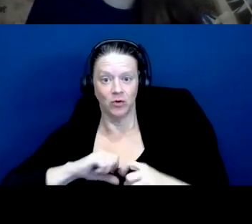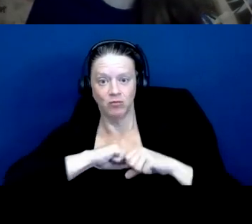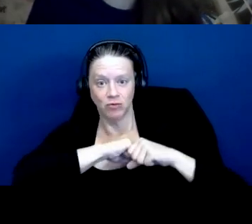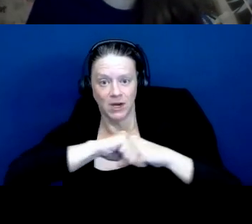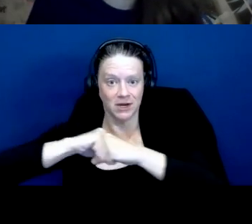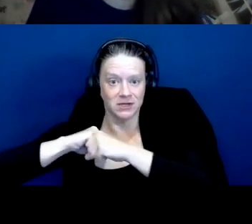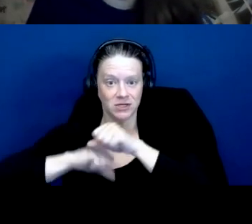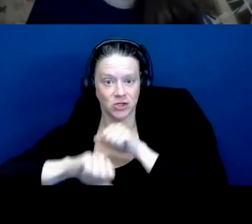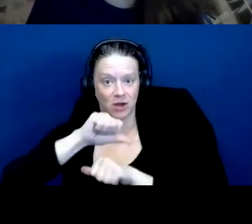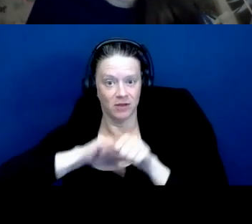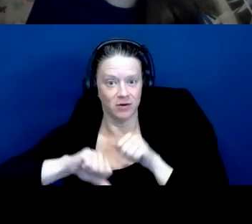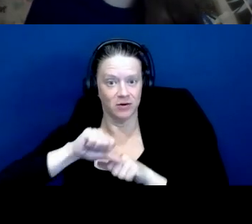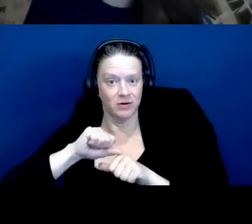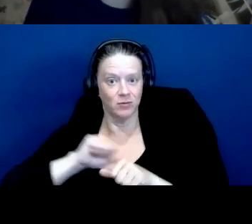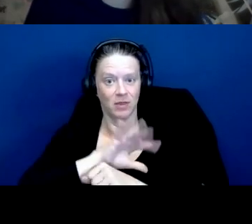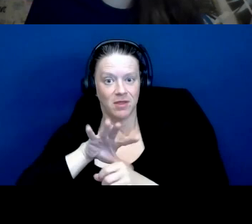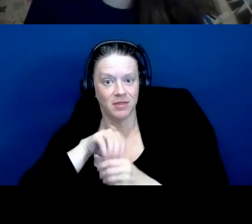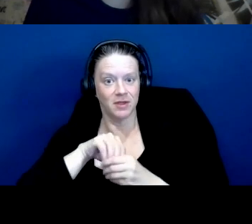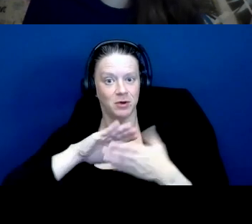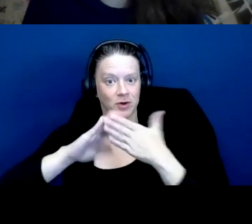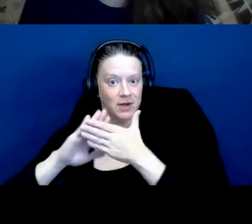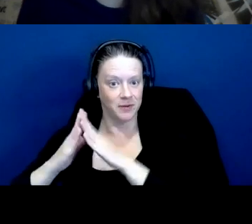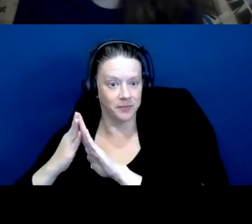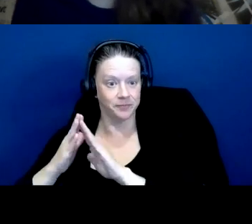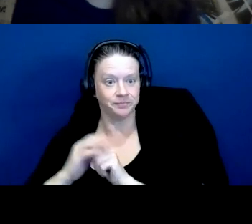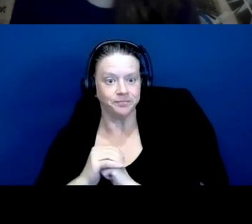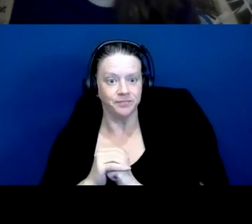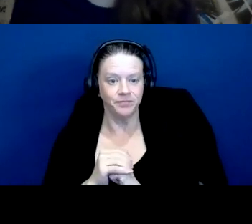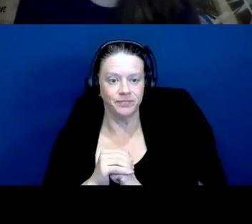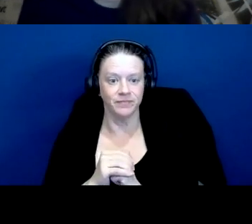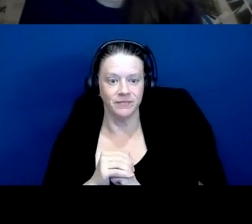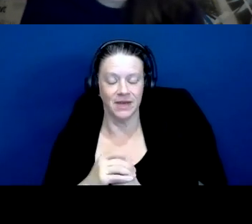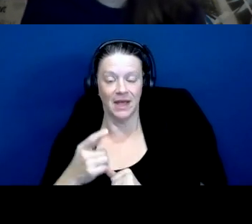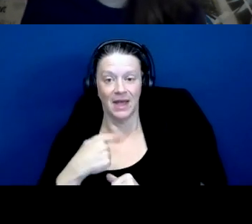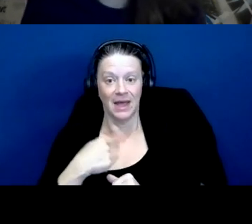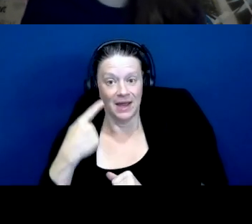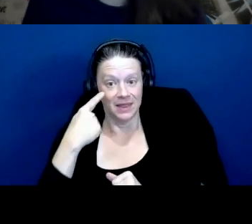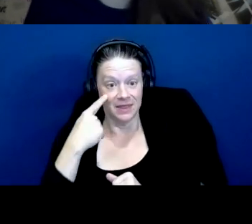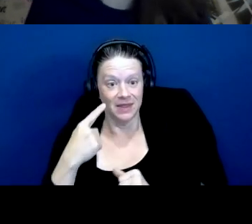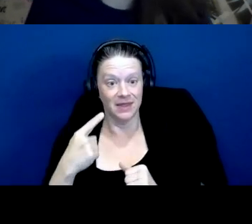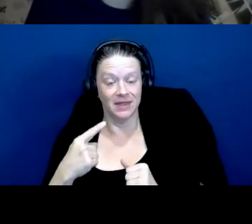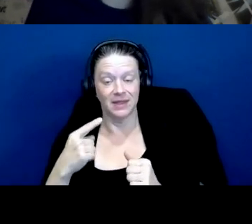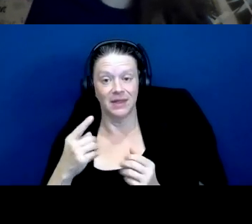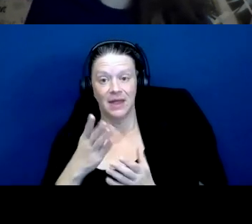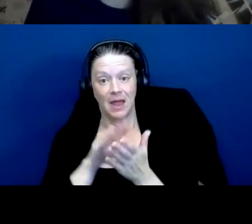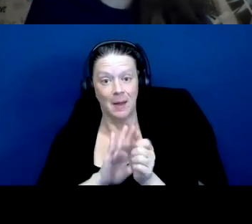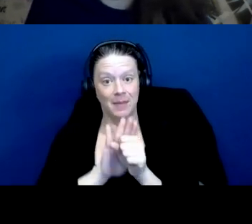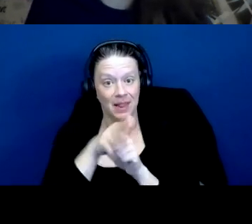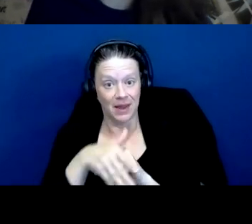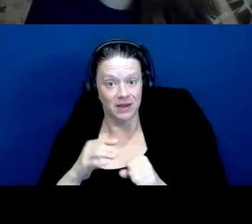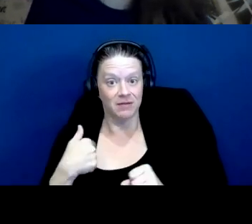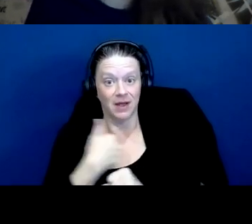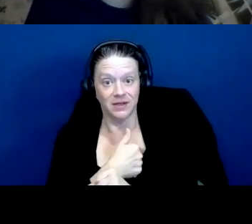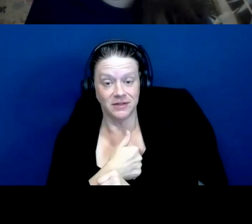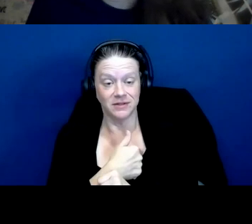community. I also think that many, if not all of us, want to protect our children from